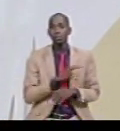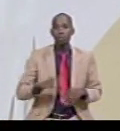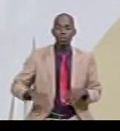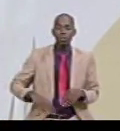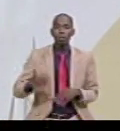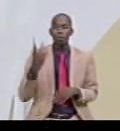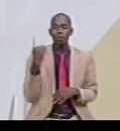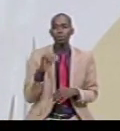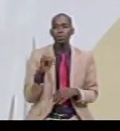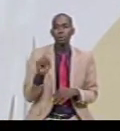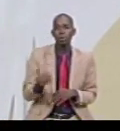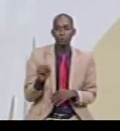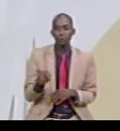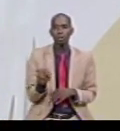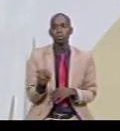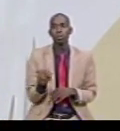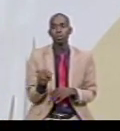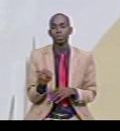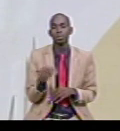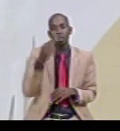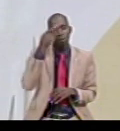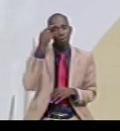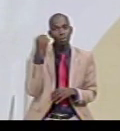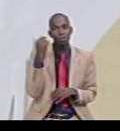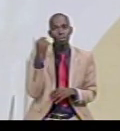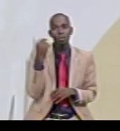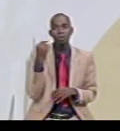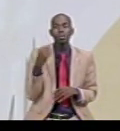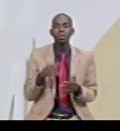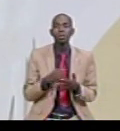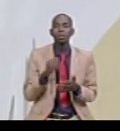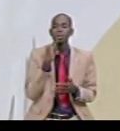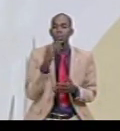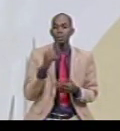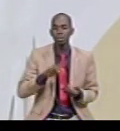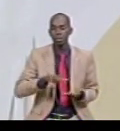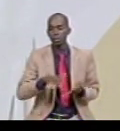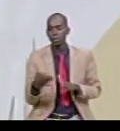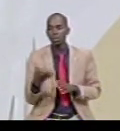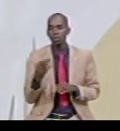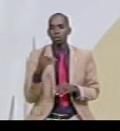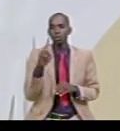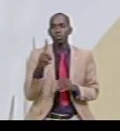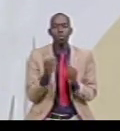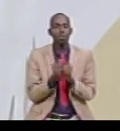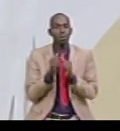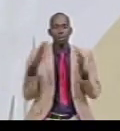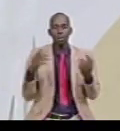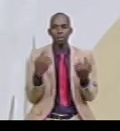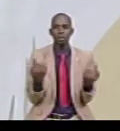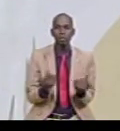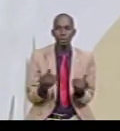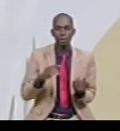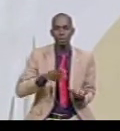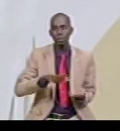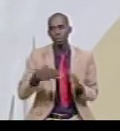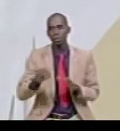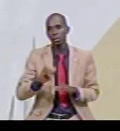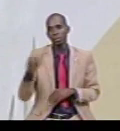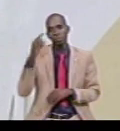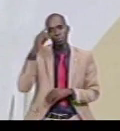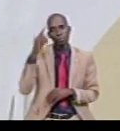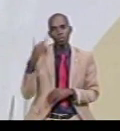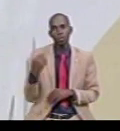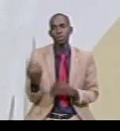it the dead of the Guiltless die on behalf of the guilty and the purpose is